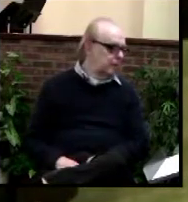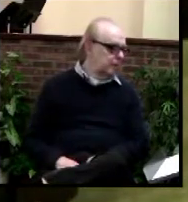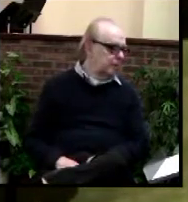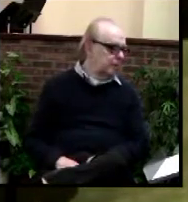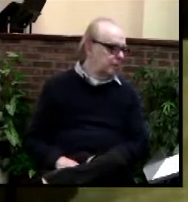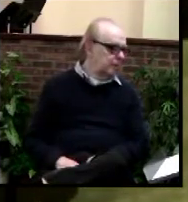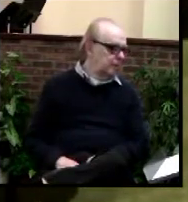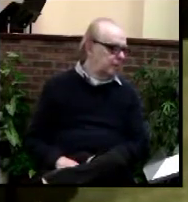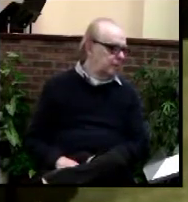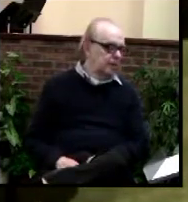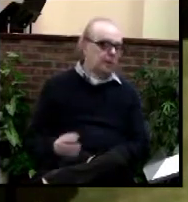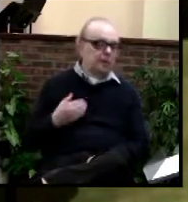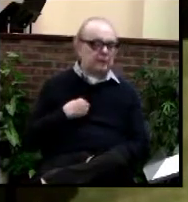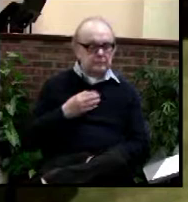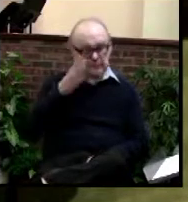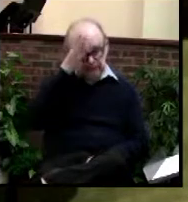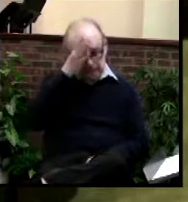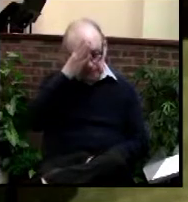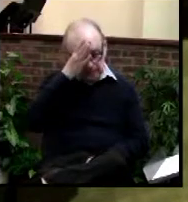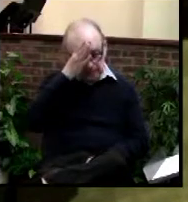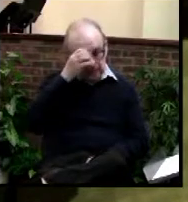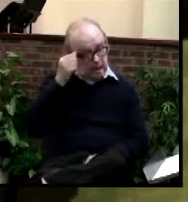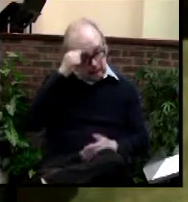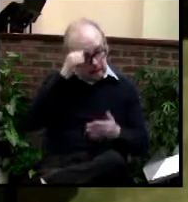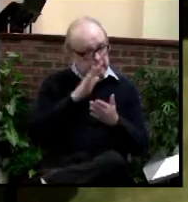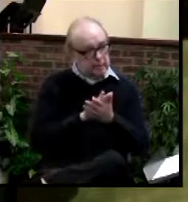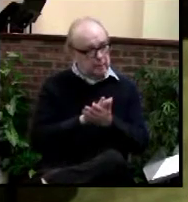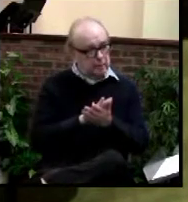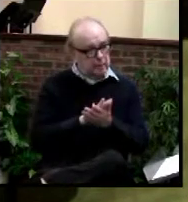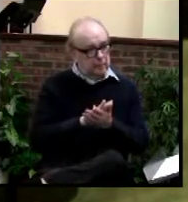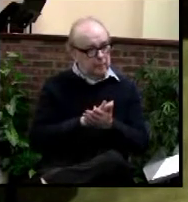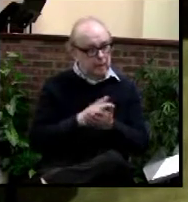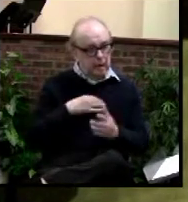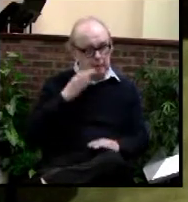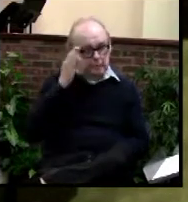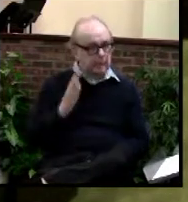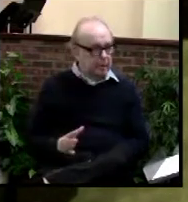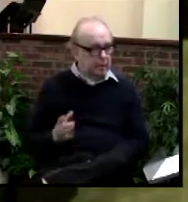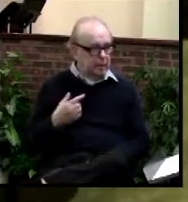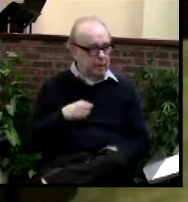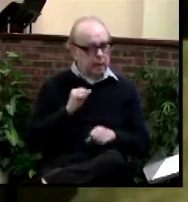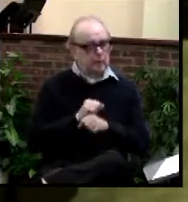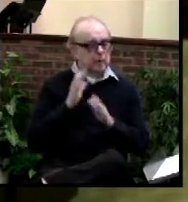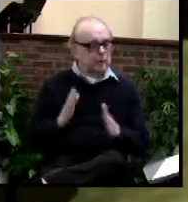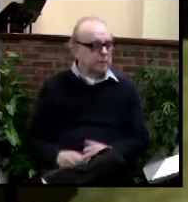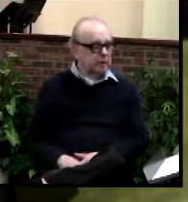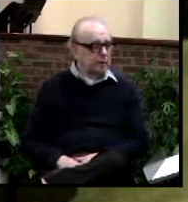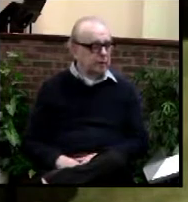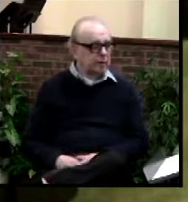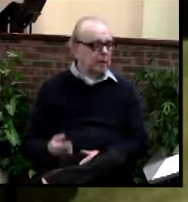I'm a father, I'm a husband, I'm a preacher, I'm a worker, I'm a